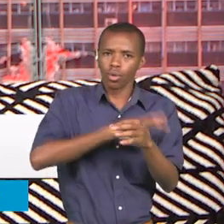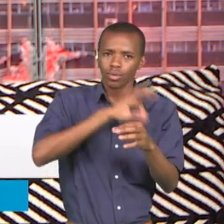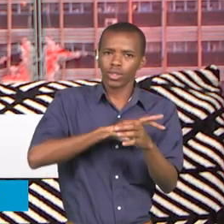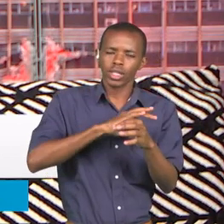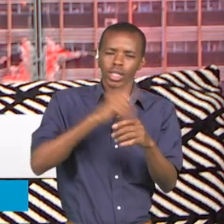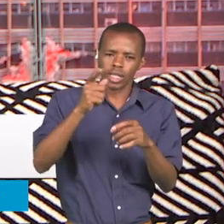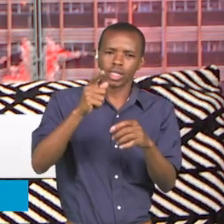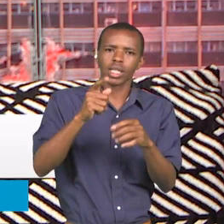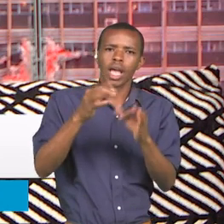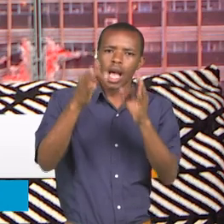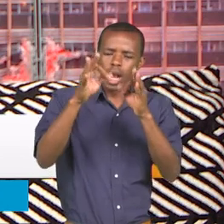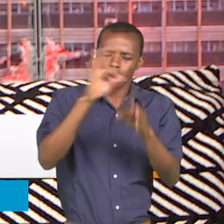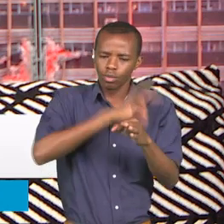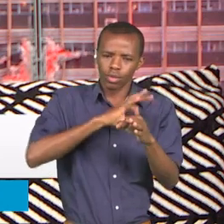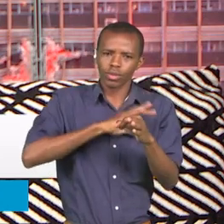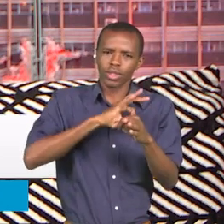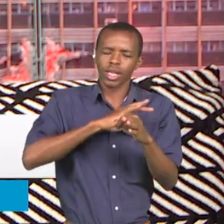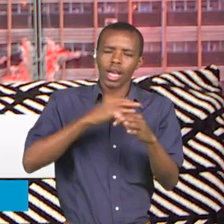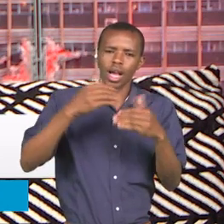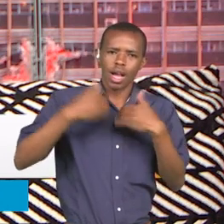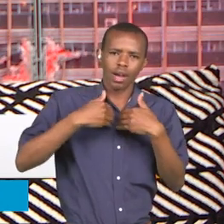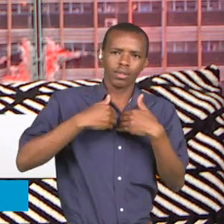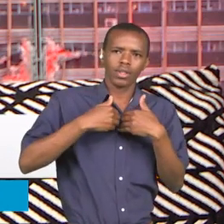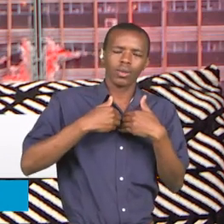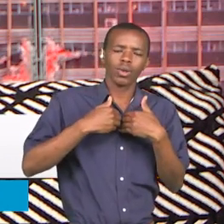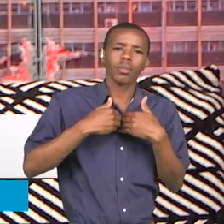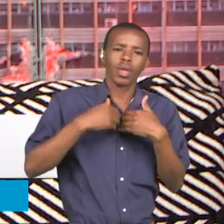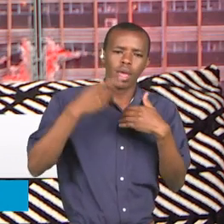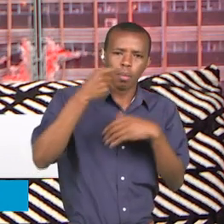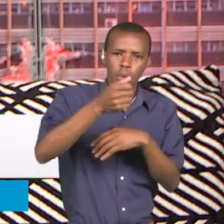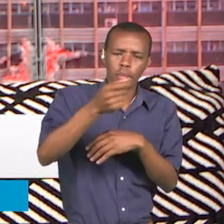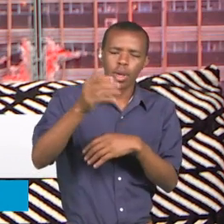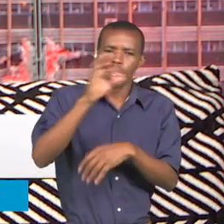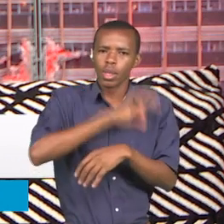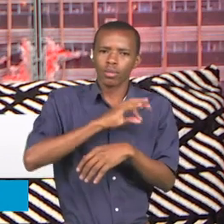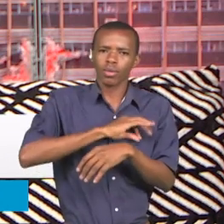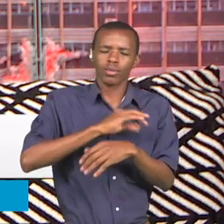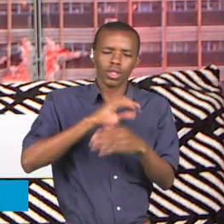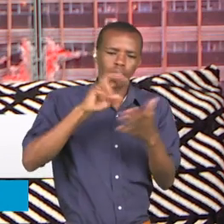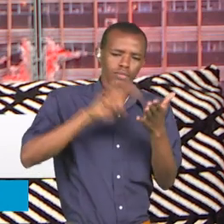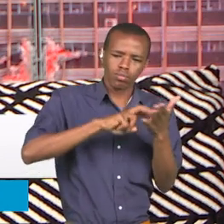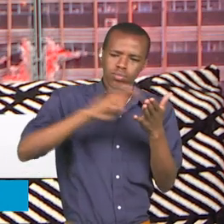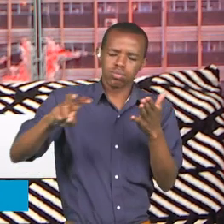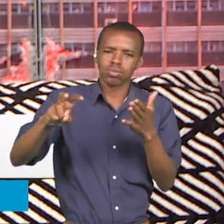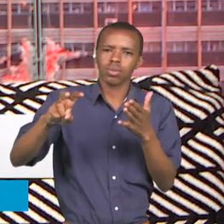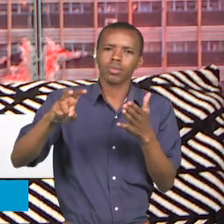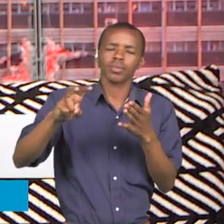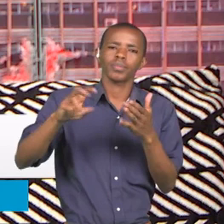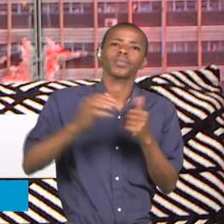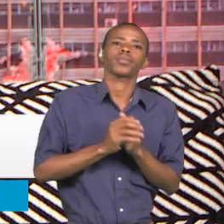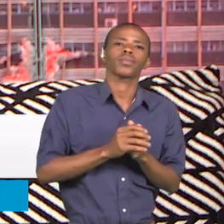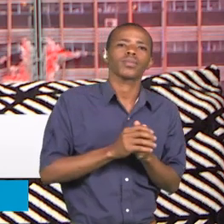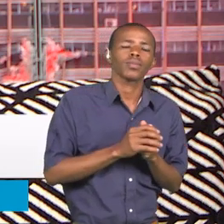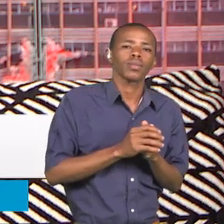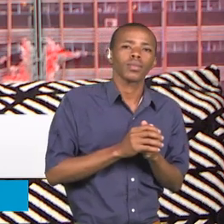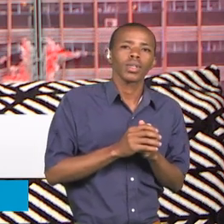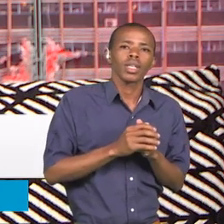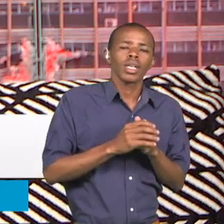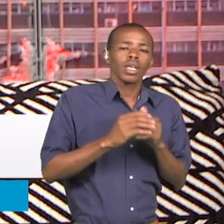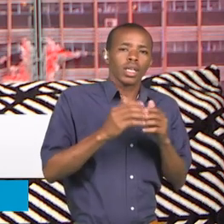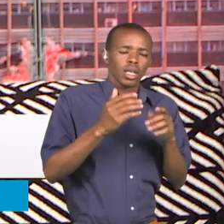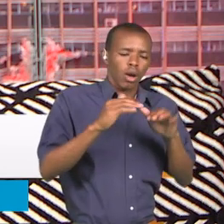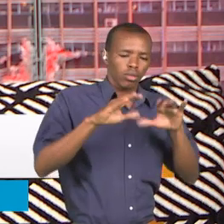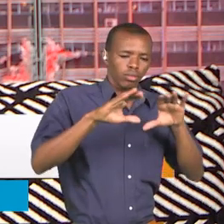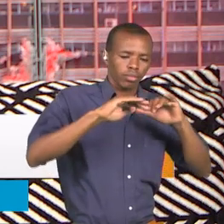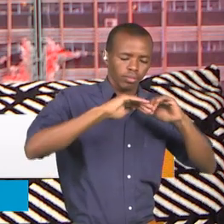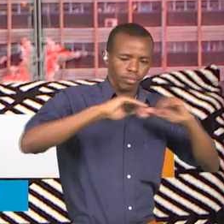may have gained from the sale of these items, they account for them so that those profits are remitted to you. Wow, interesting. And separately from